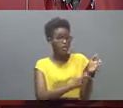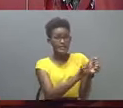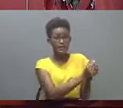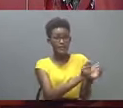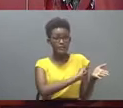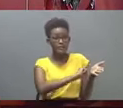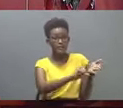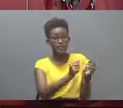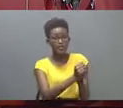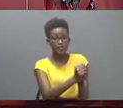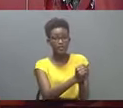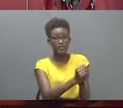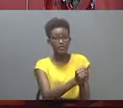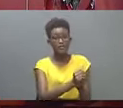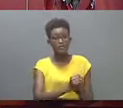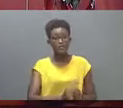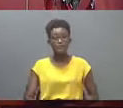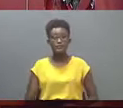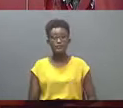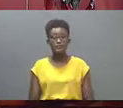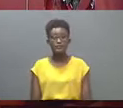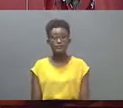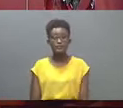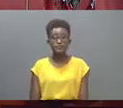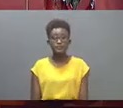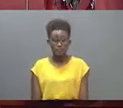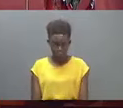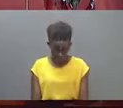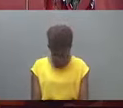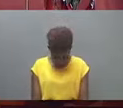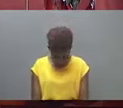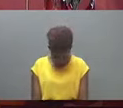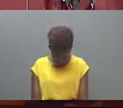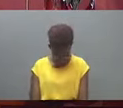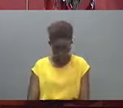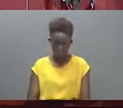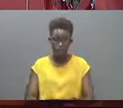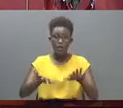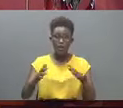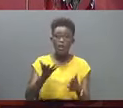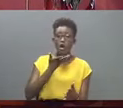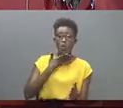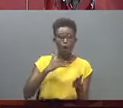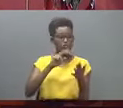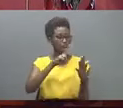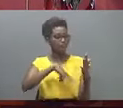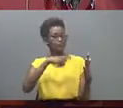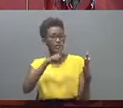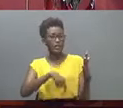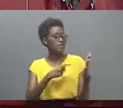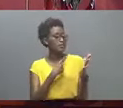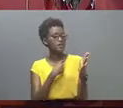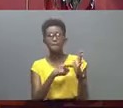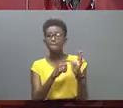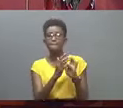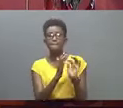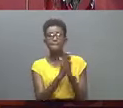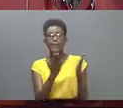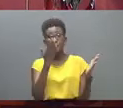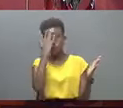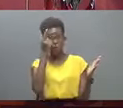turaganira mu gitabo cya Yohana igice cya 10 murongo wa 10. And I would like to read the scripture because this